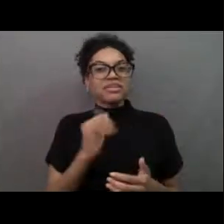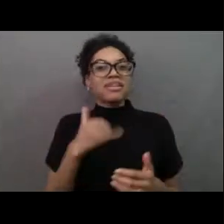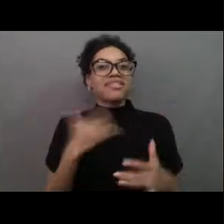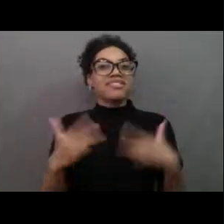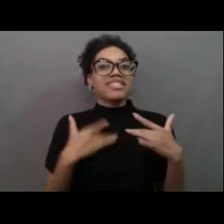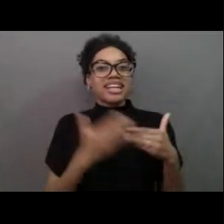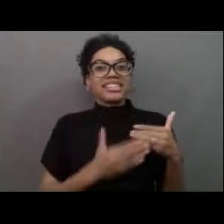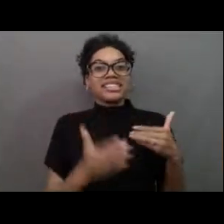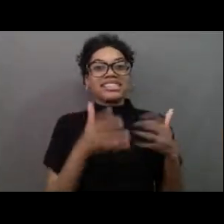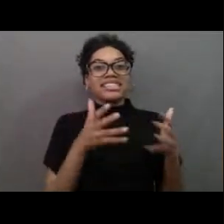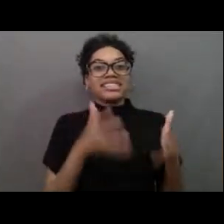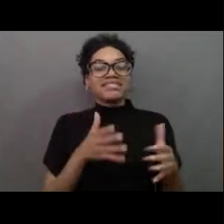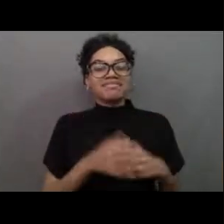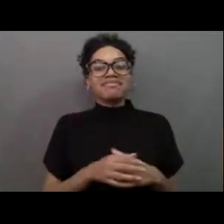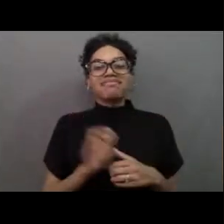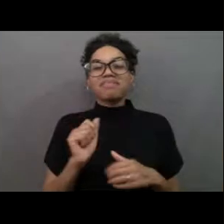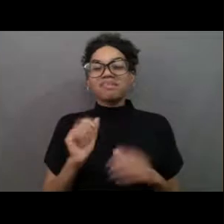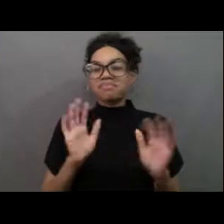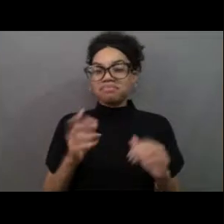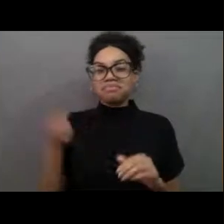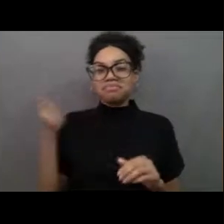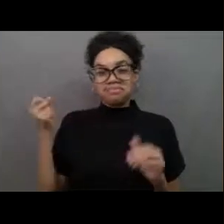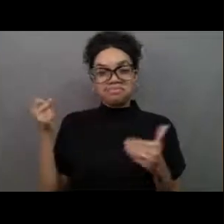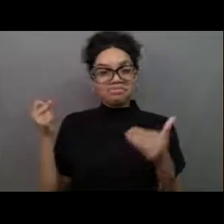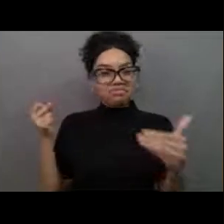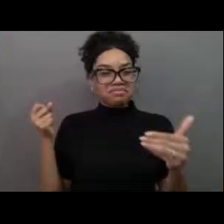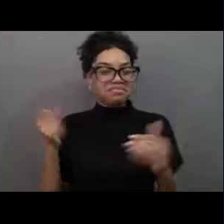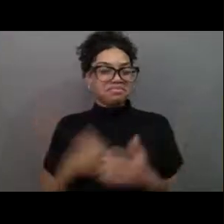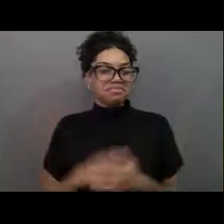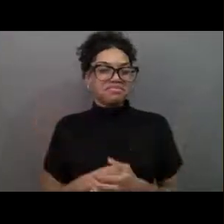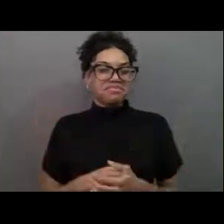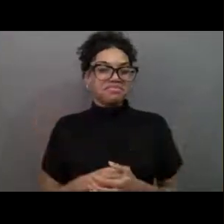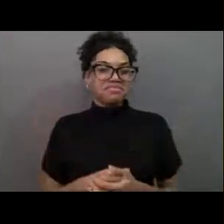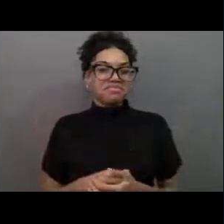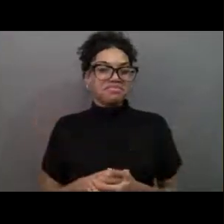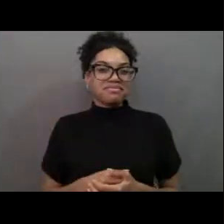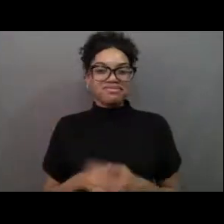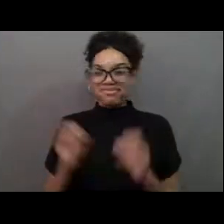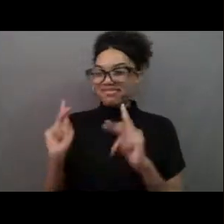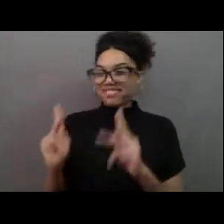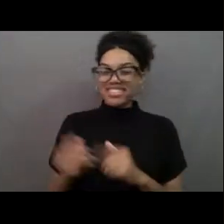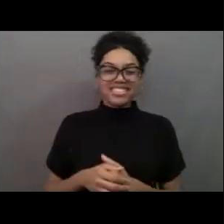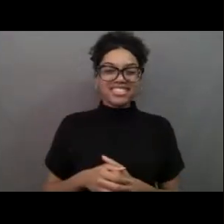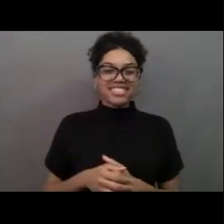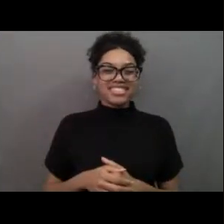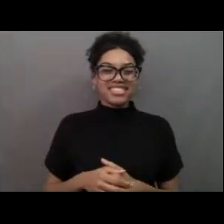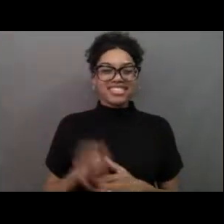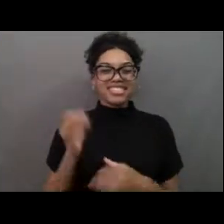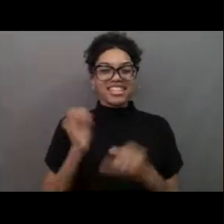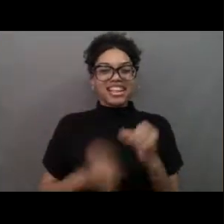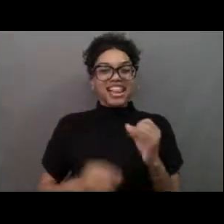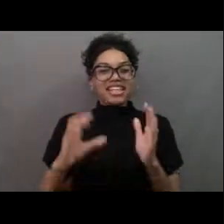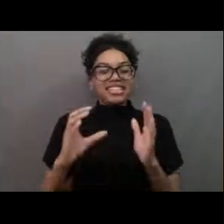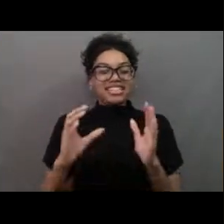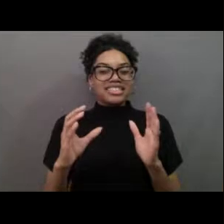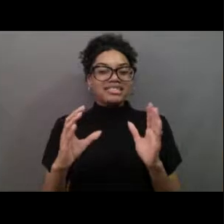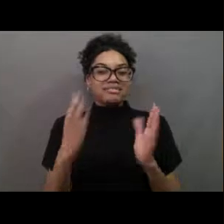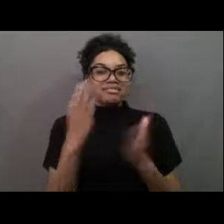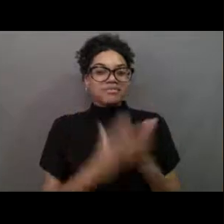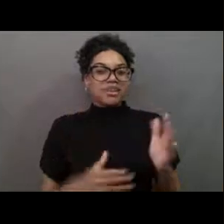to share with us. So I'm going to let you continue on, Kelly. Okay. Coming up on the last section here, the